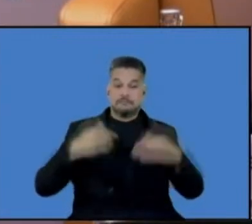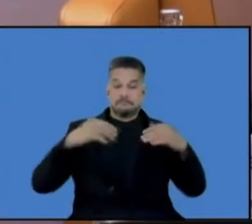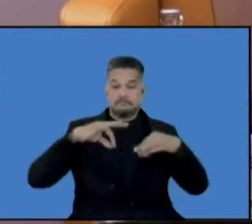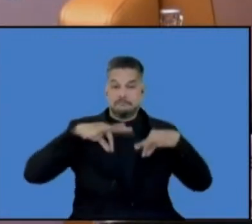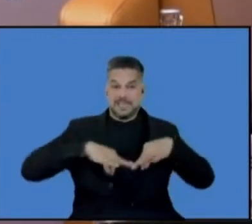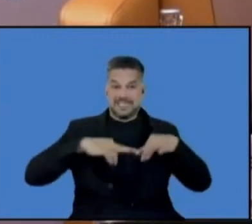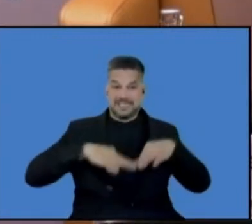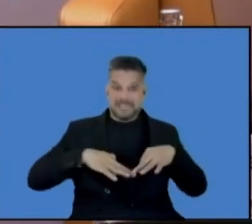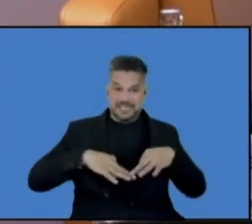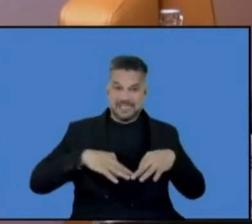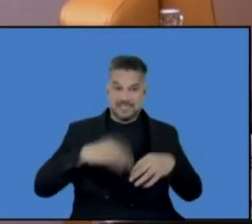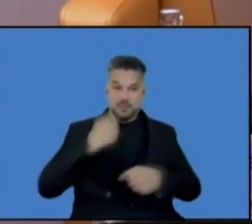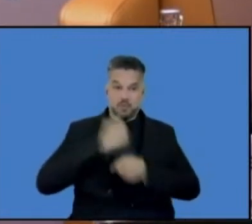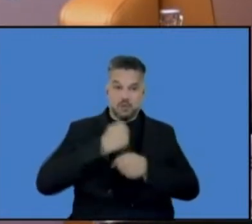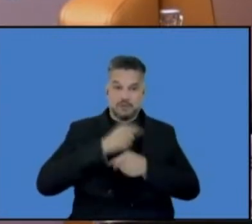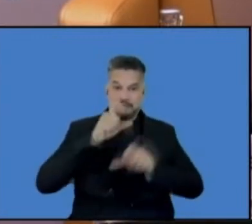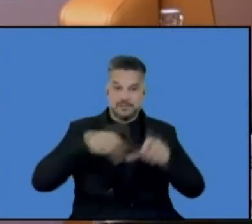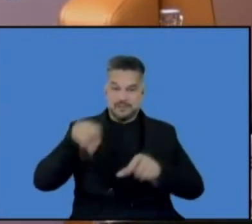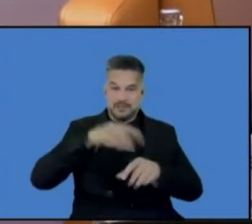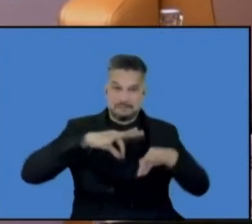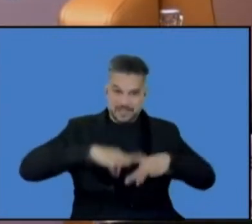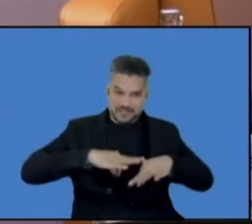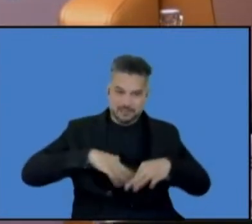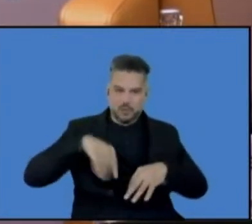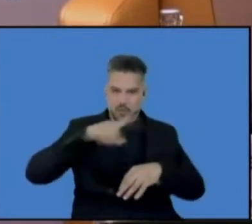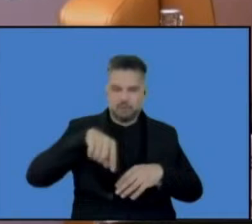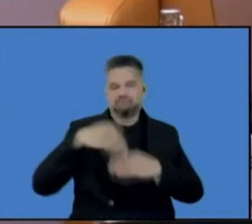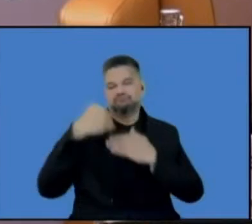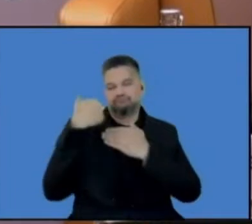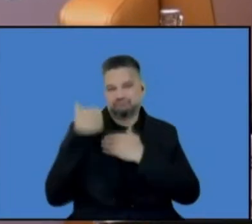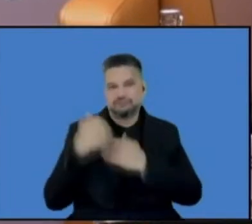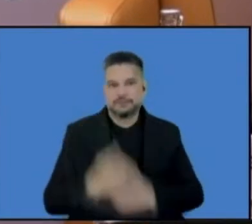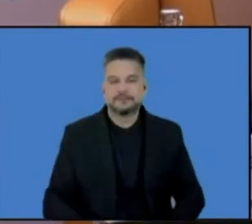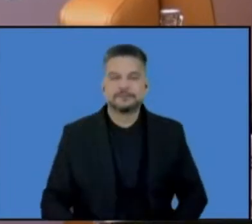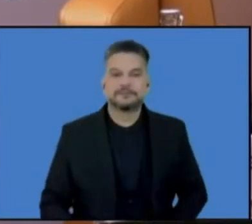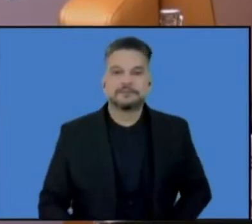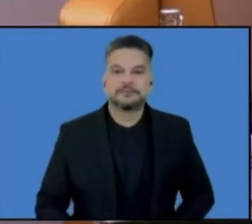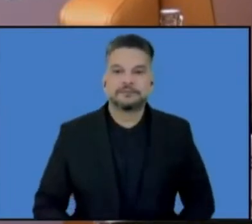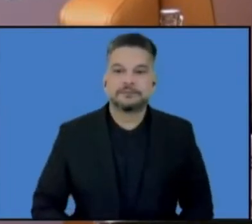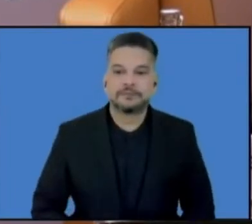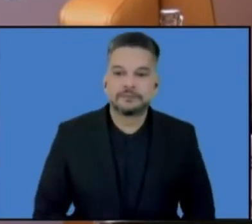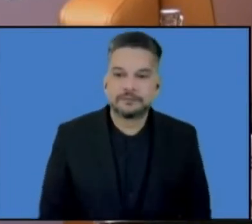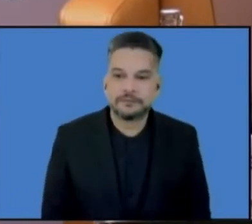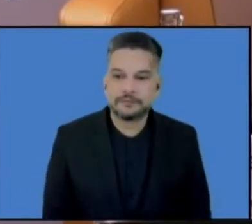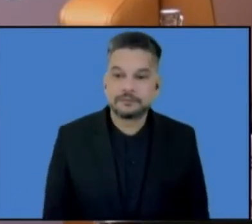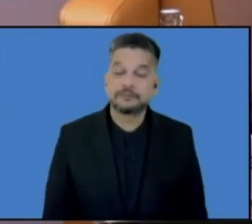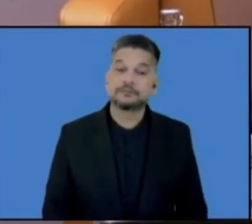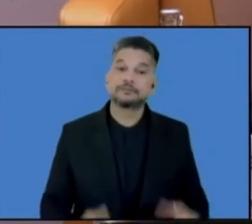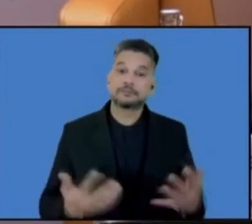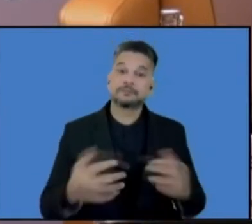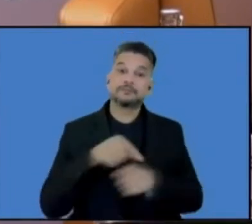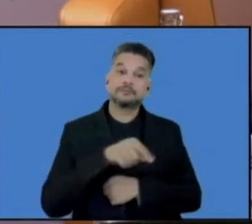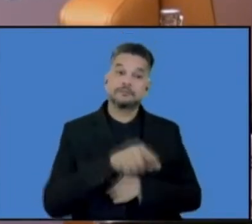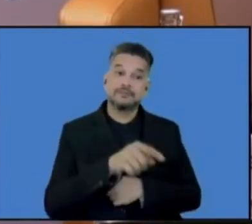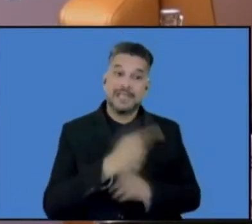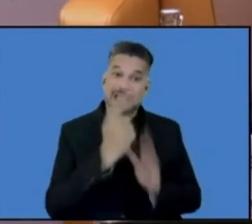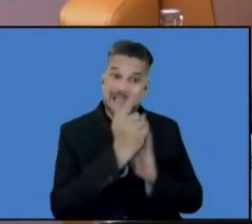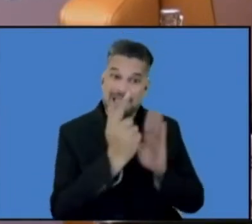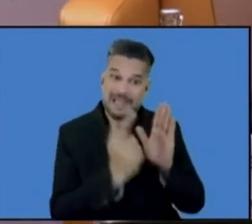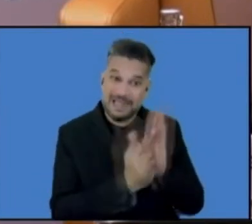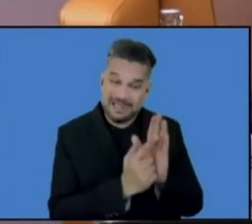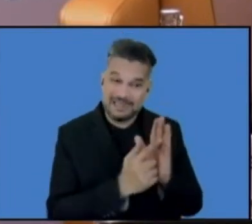that. For the legislative framework, of course,